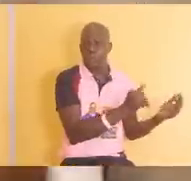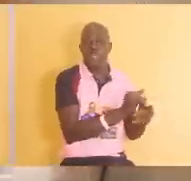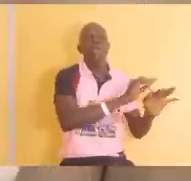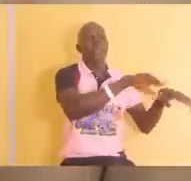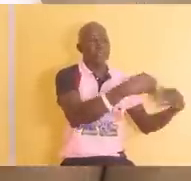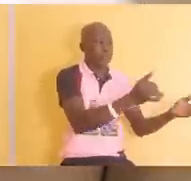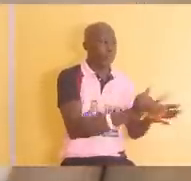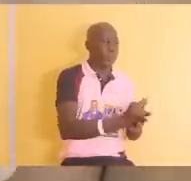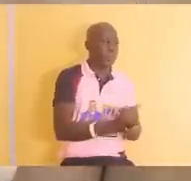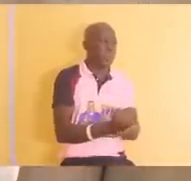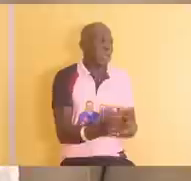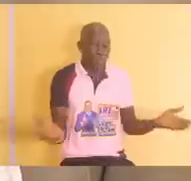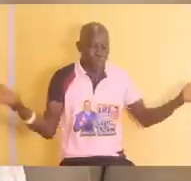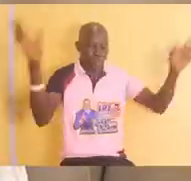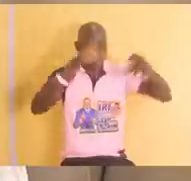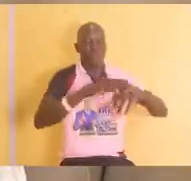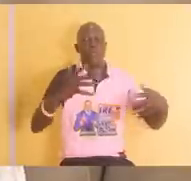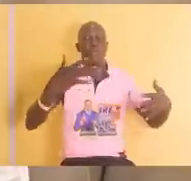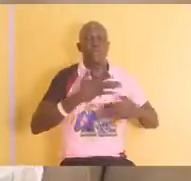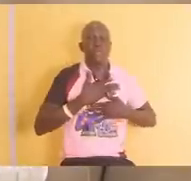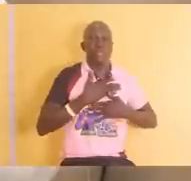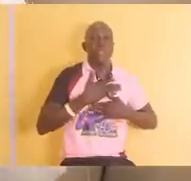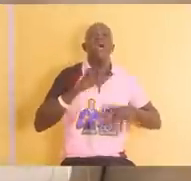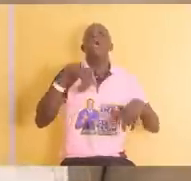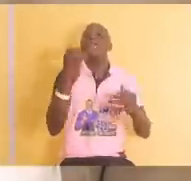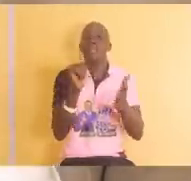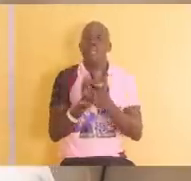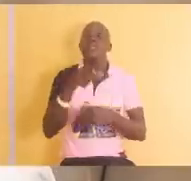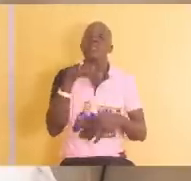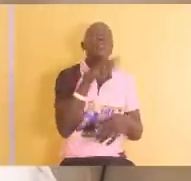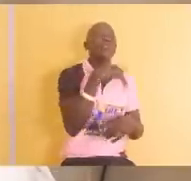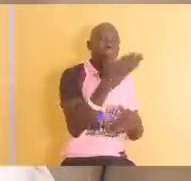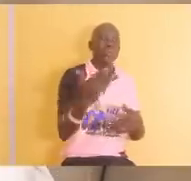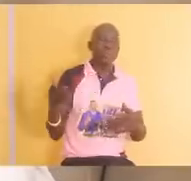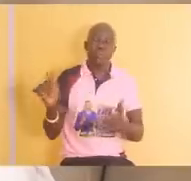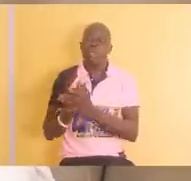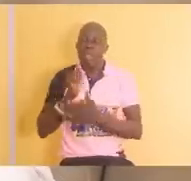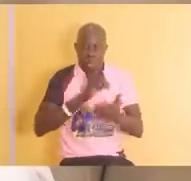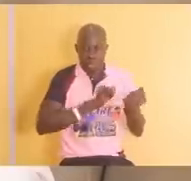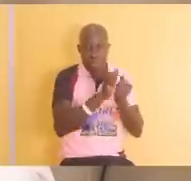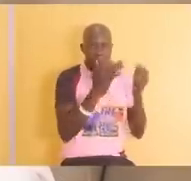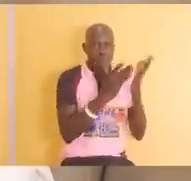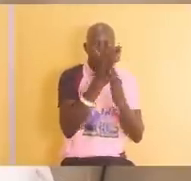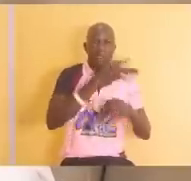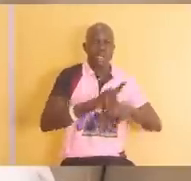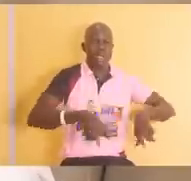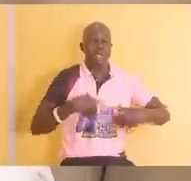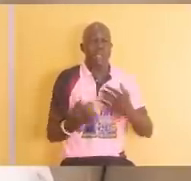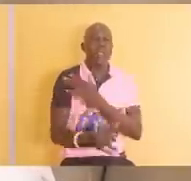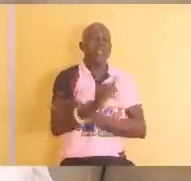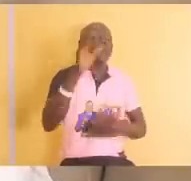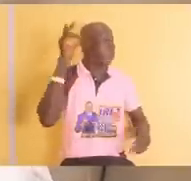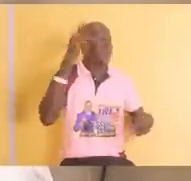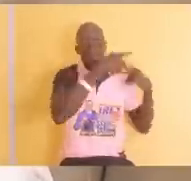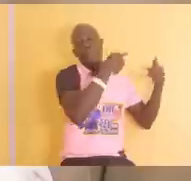Father. For let the envelope. Come and see your child. For some good. Bye, bye, bye, bye. My friend, lie you want to pass their life. Only man boy. Confess,